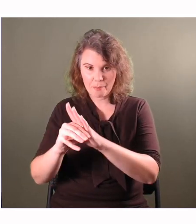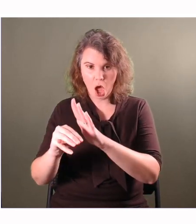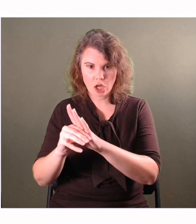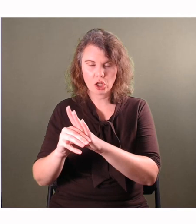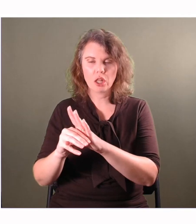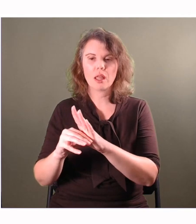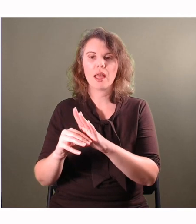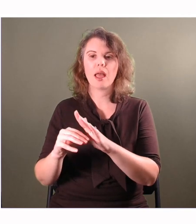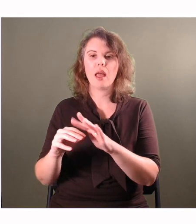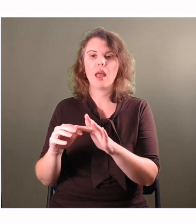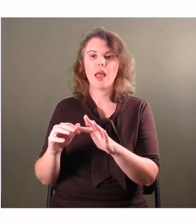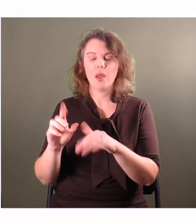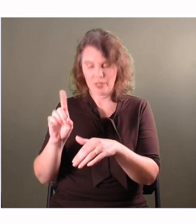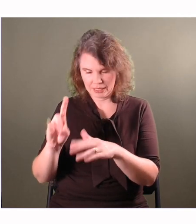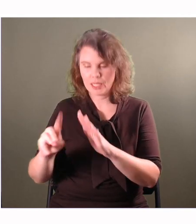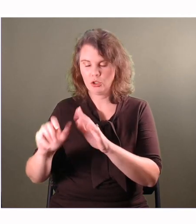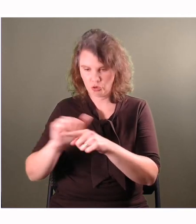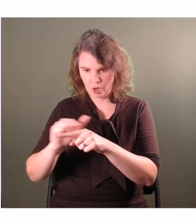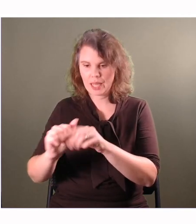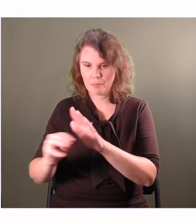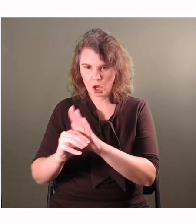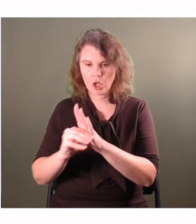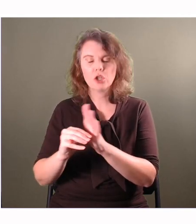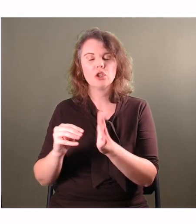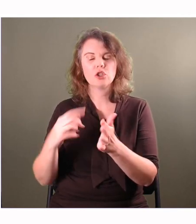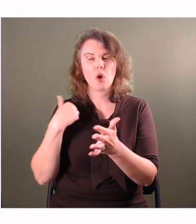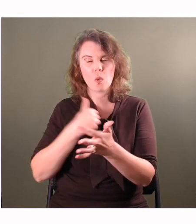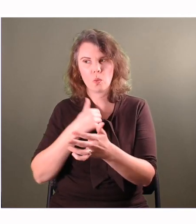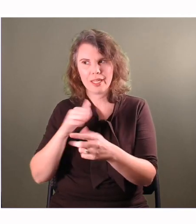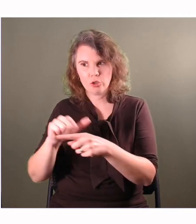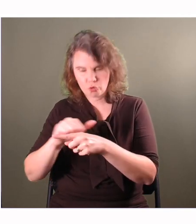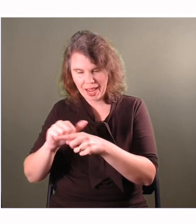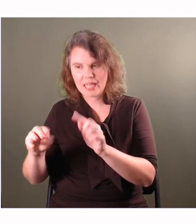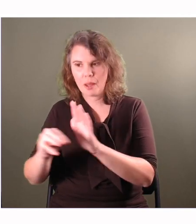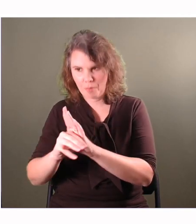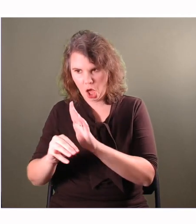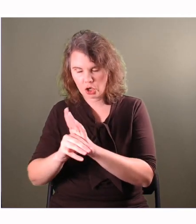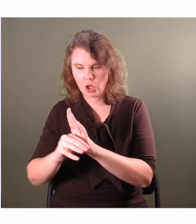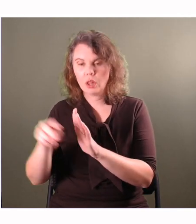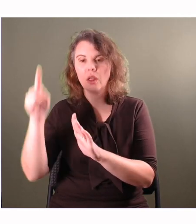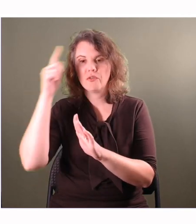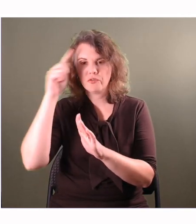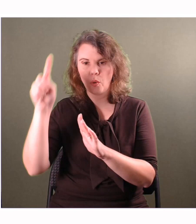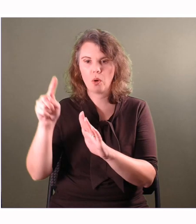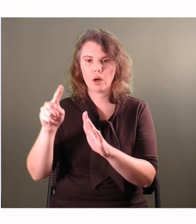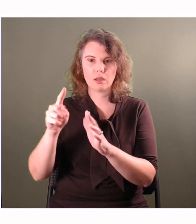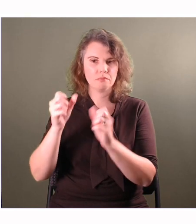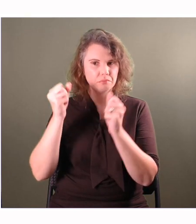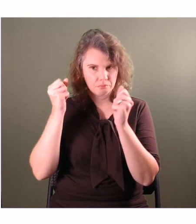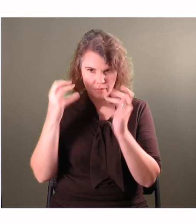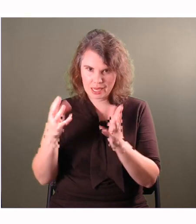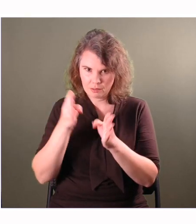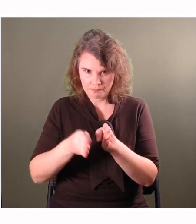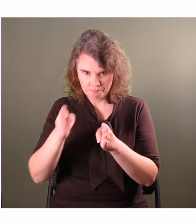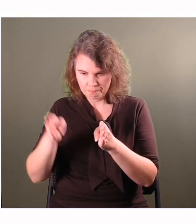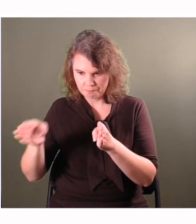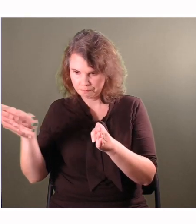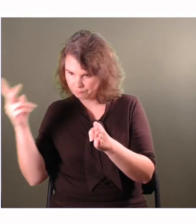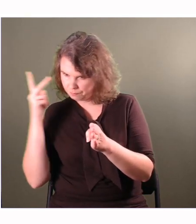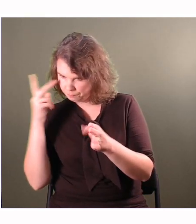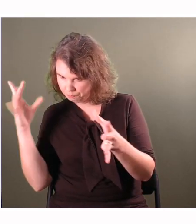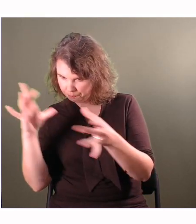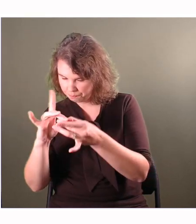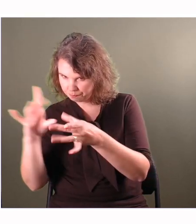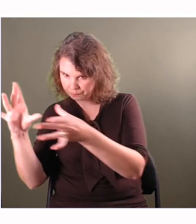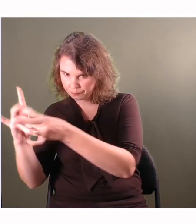this, and looked at, so we trained a model for several epochs and looked at the connection